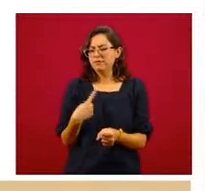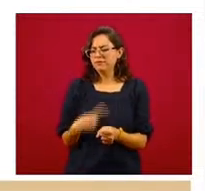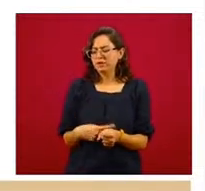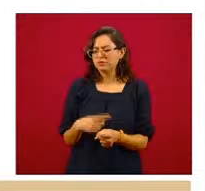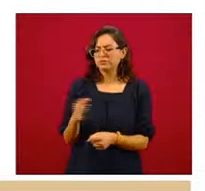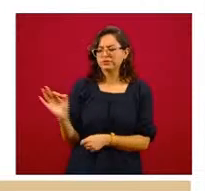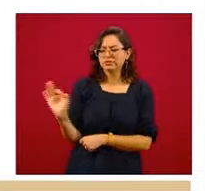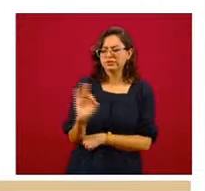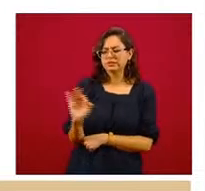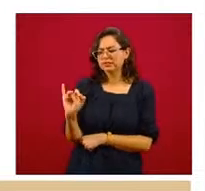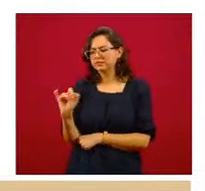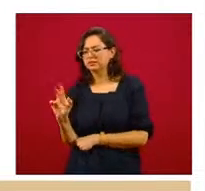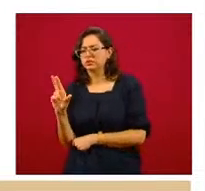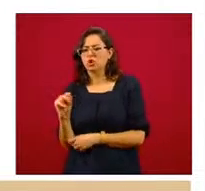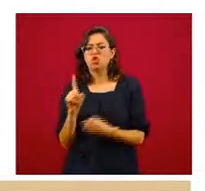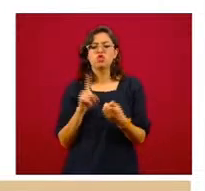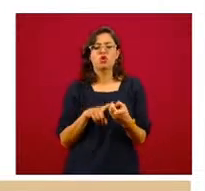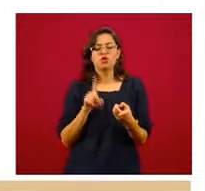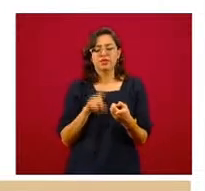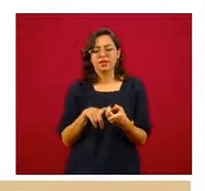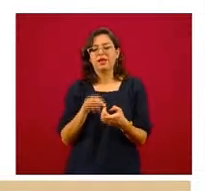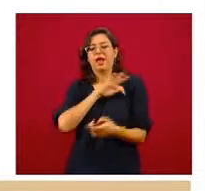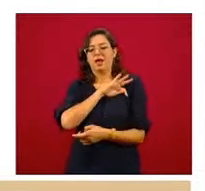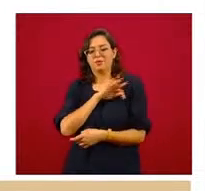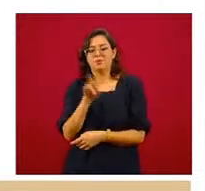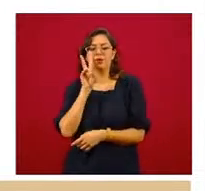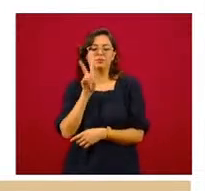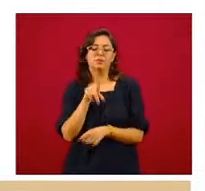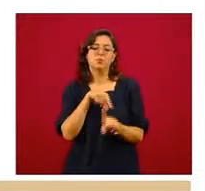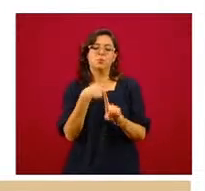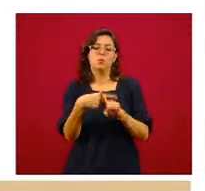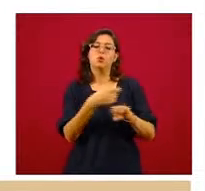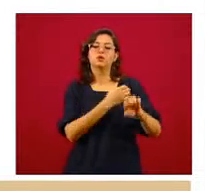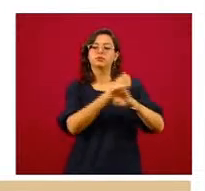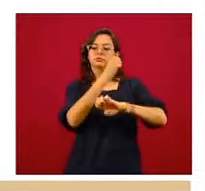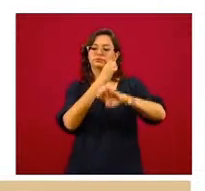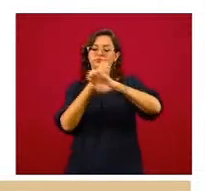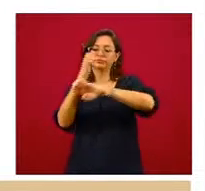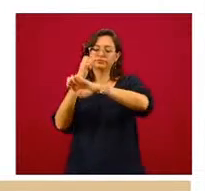48,822 still suspected cases, but here they are